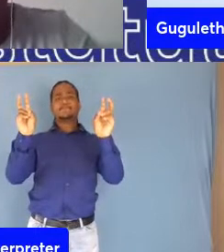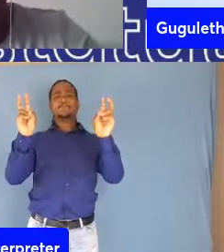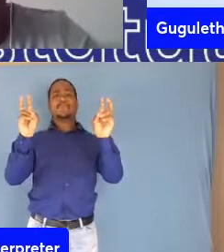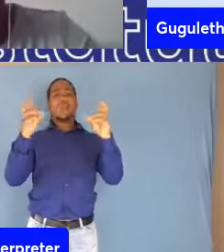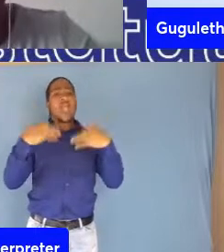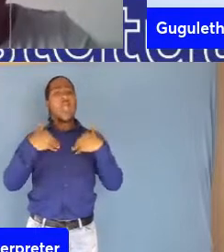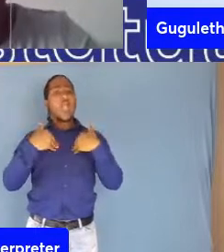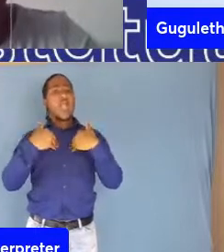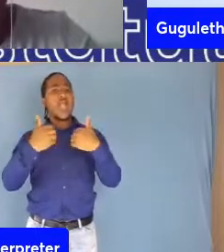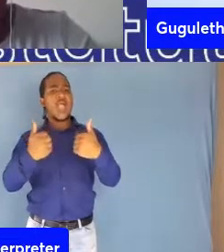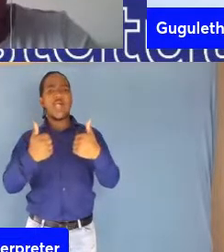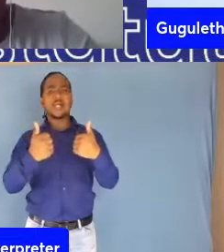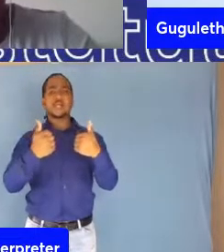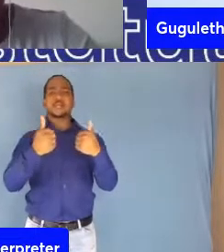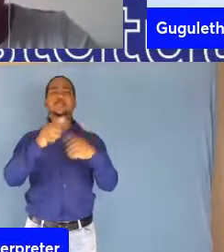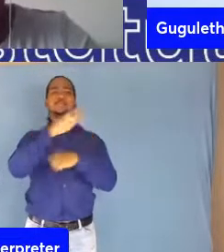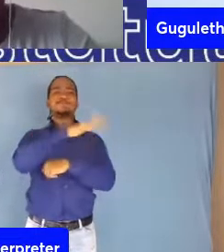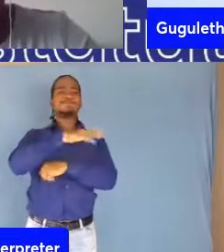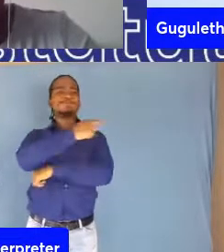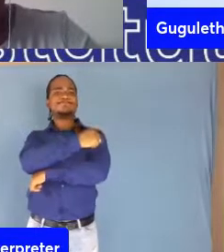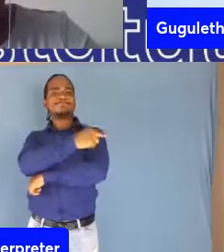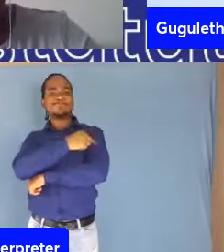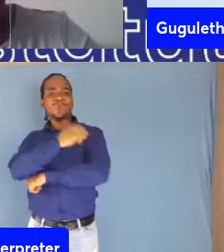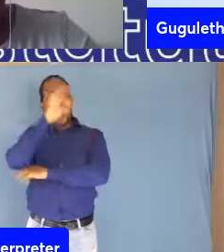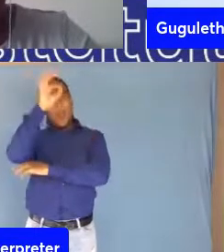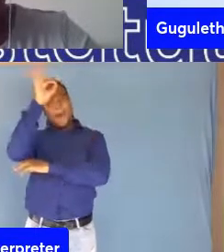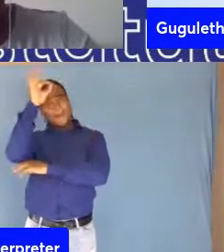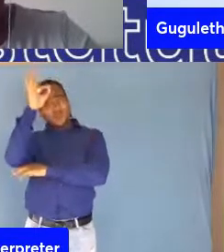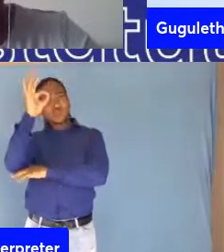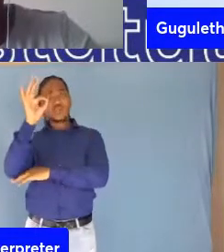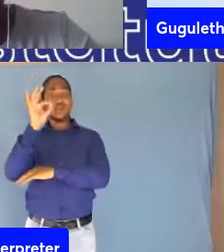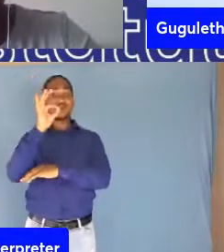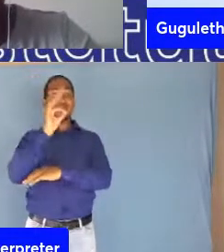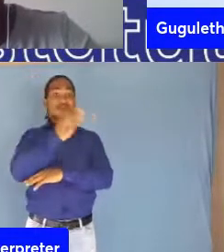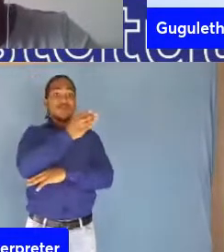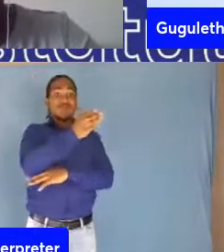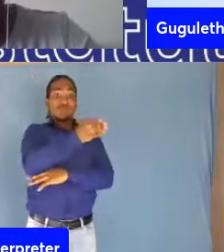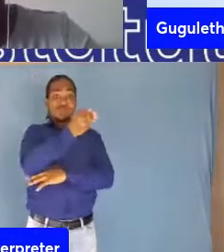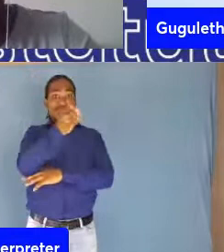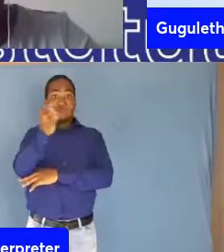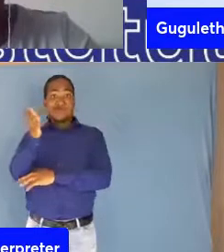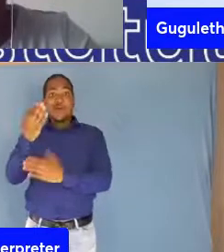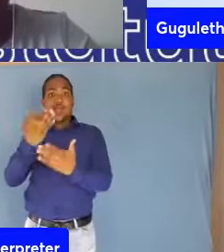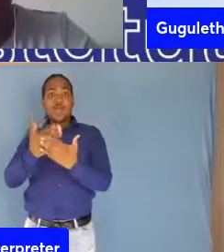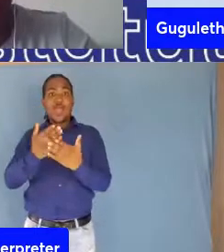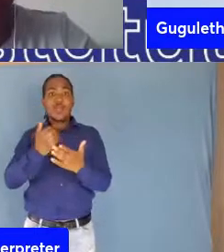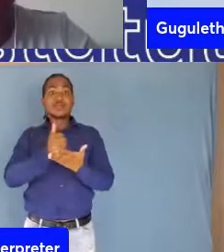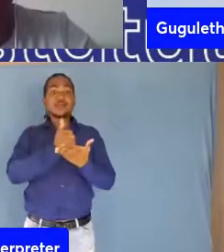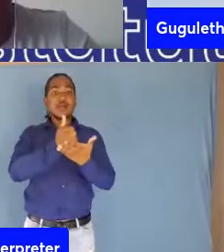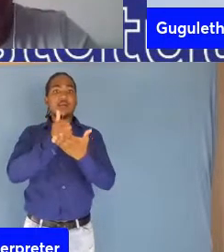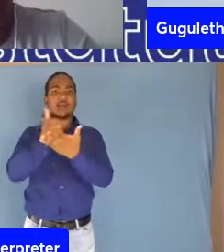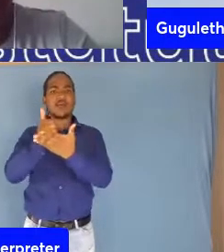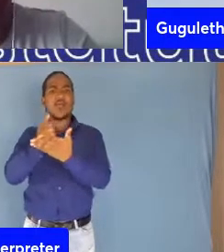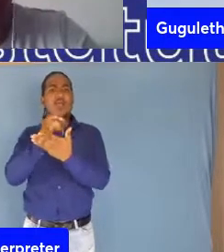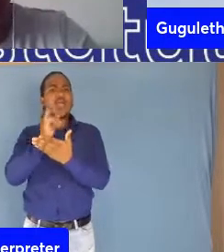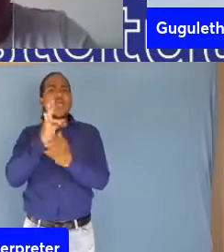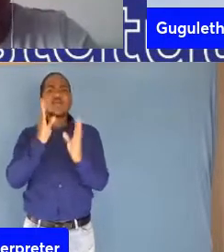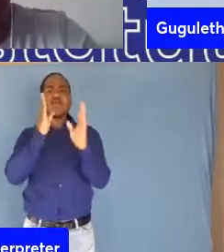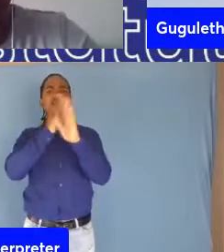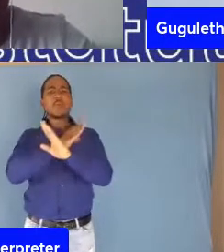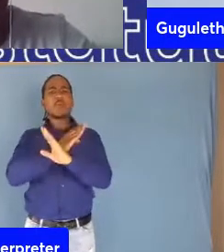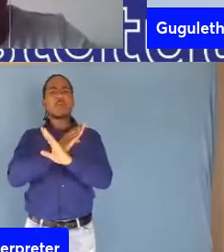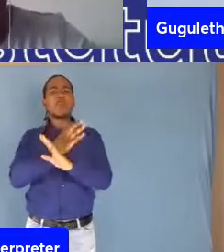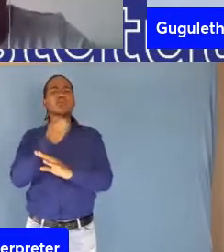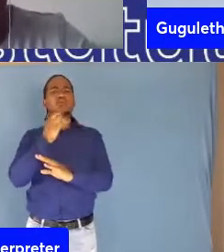police stations equipped to provide the necessary support? If not, what are these barriers or what are their